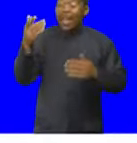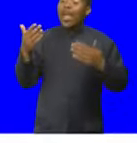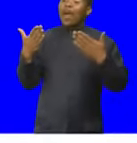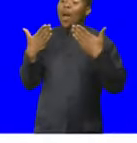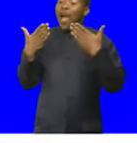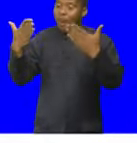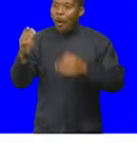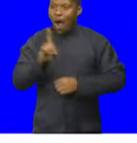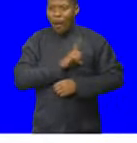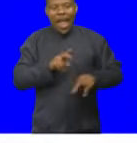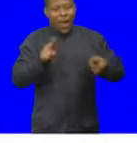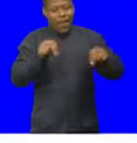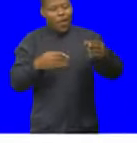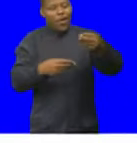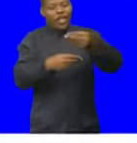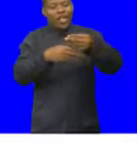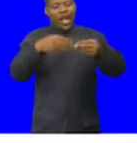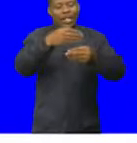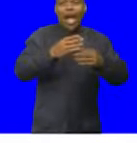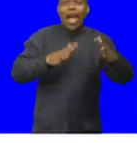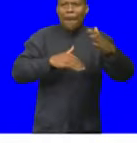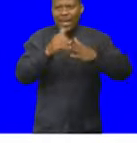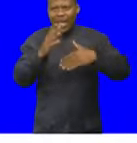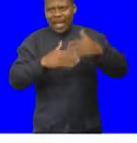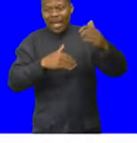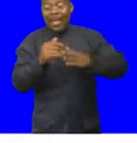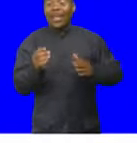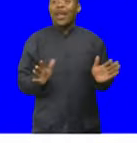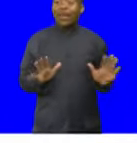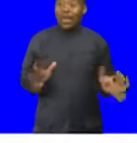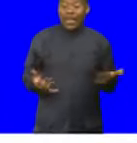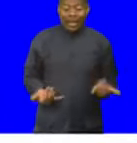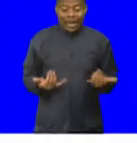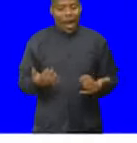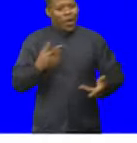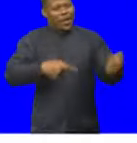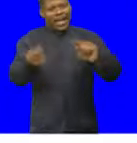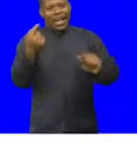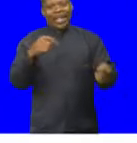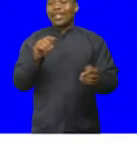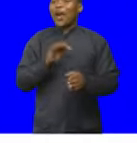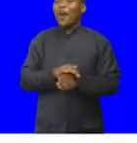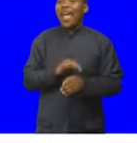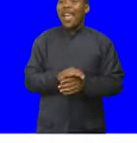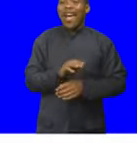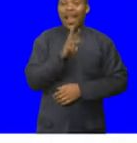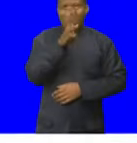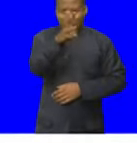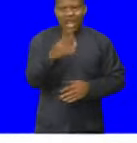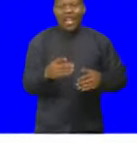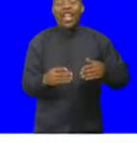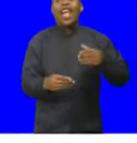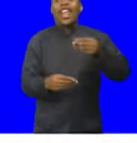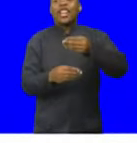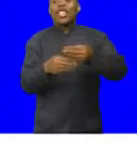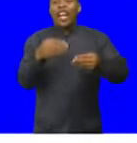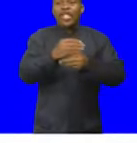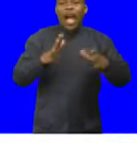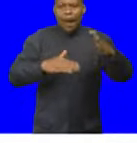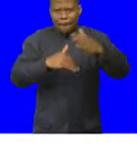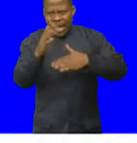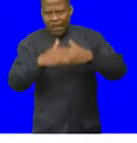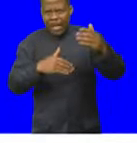ngekubakhela sakhiwo lesisha semakethe lapho khona abatawuthengisa kahle tibhidwa tabo. Lesakhiwo sakhiwe